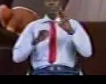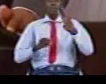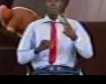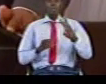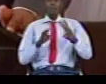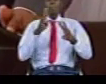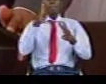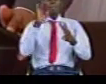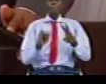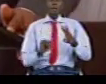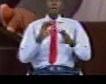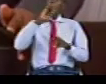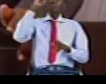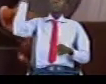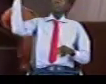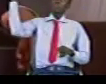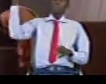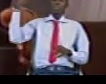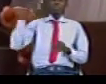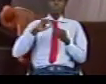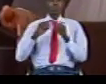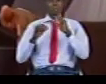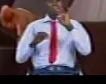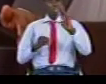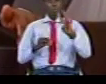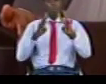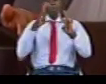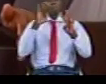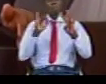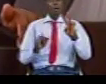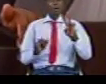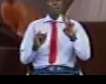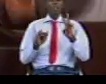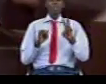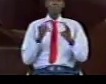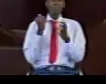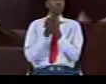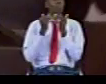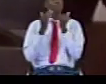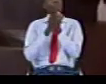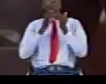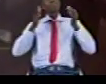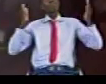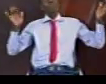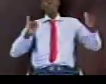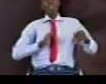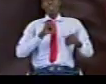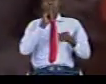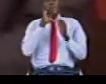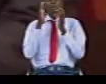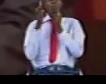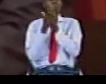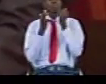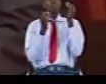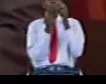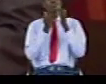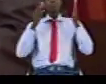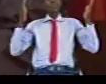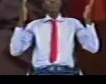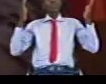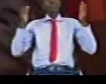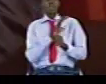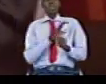by grace. Number seven, we overcome by crucifixion. I'm crucified with Christ, nevertheless I